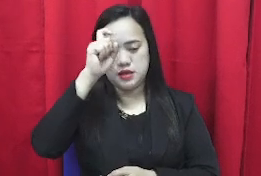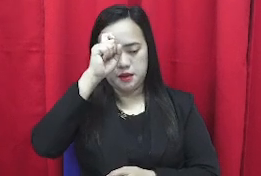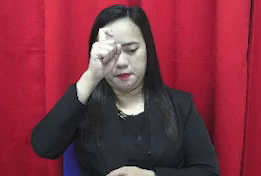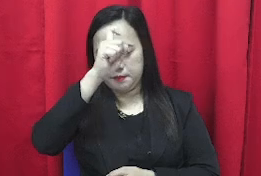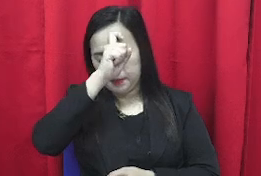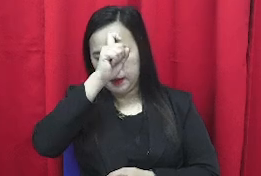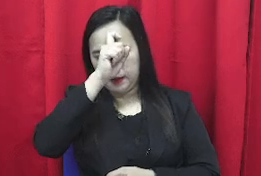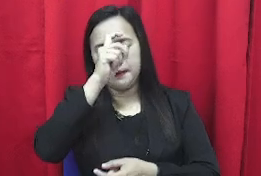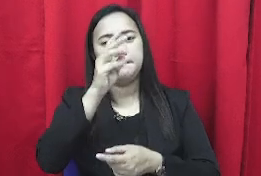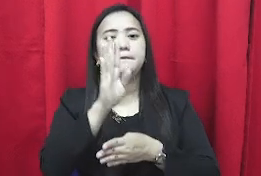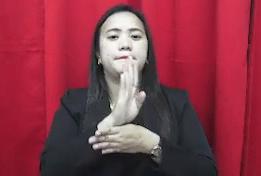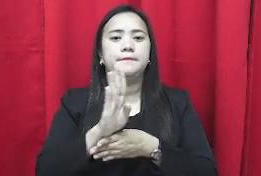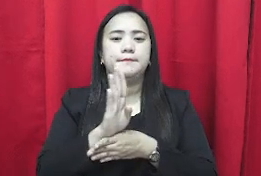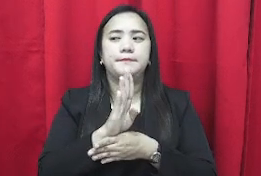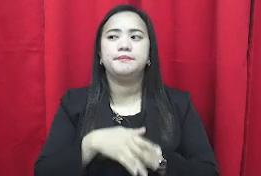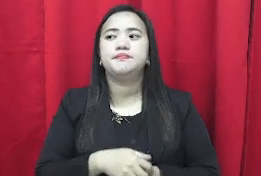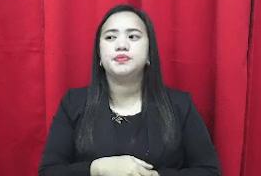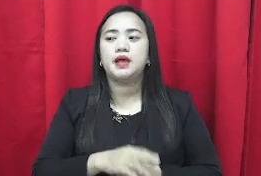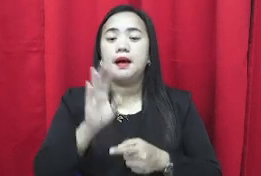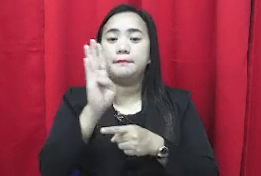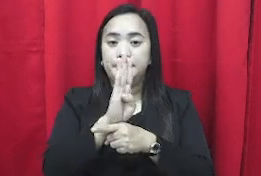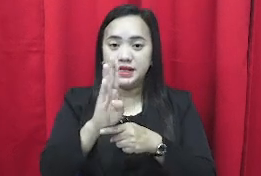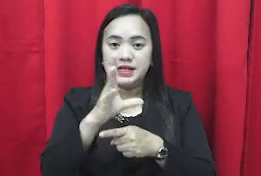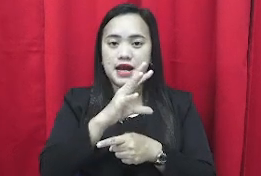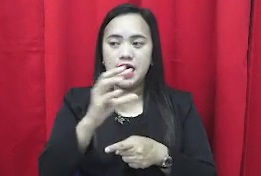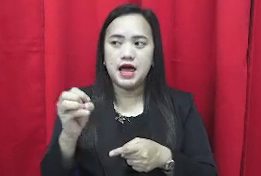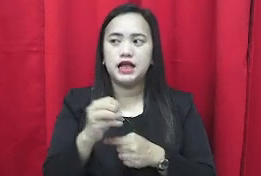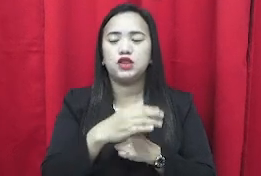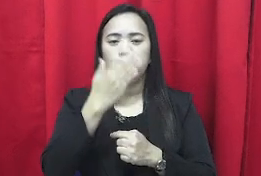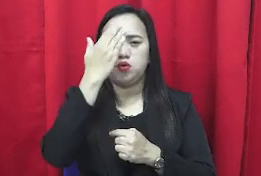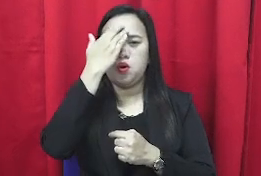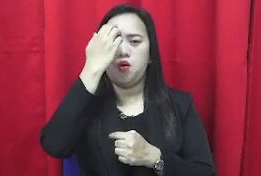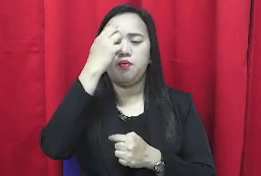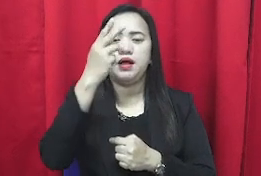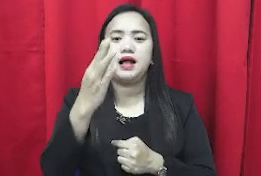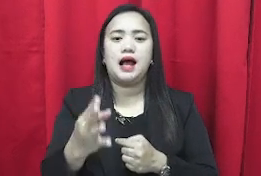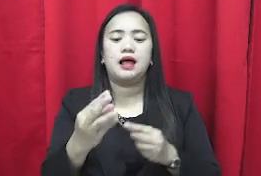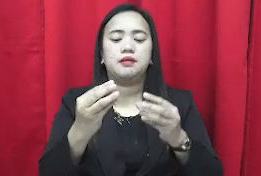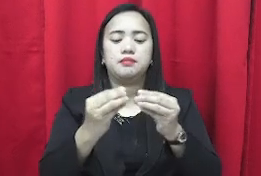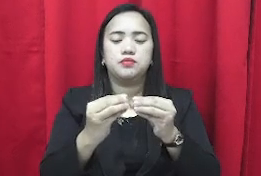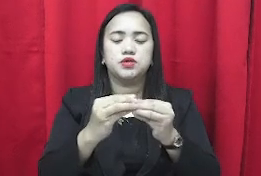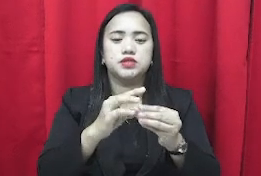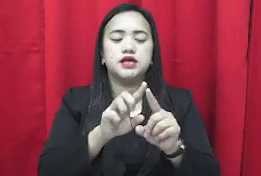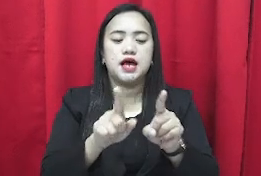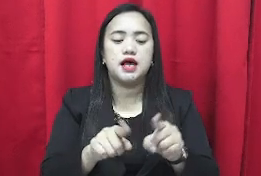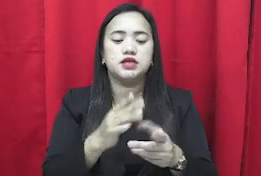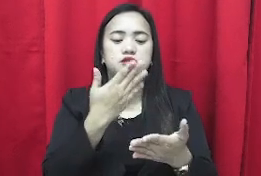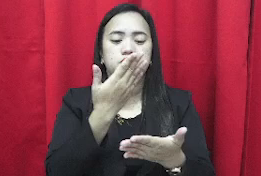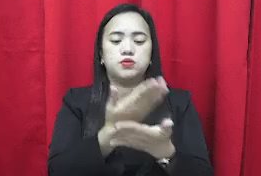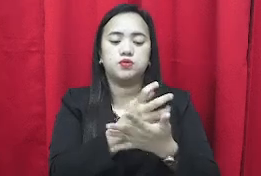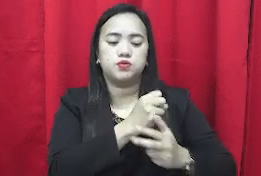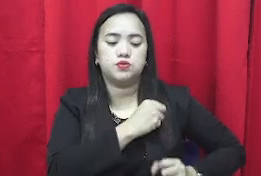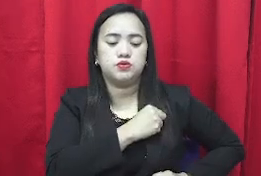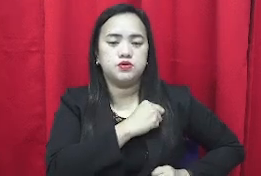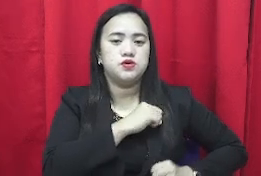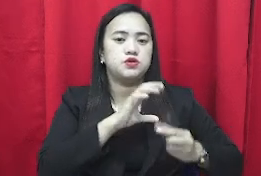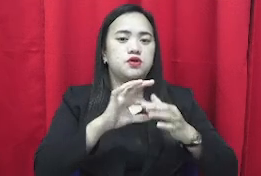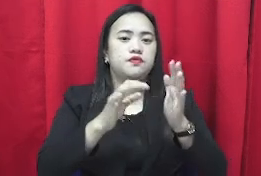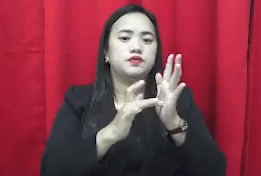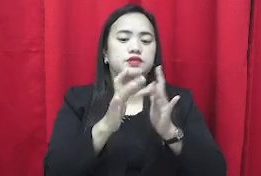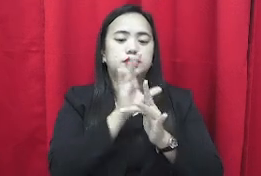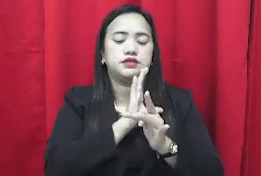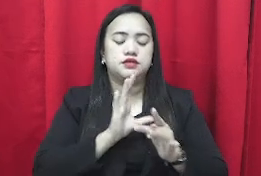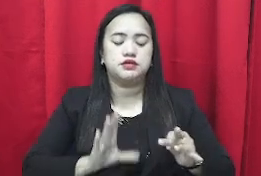and theology military as a good soldier para makapag